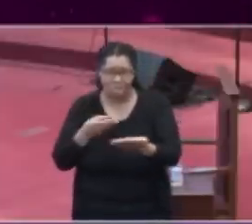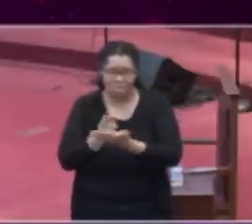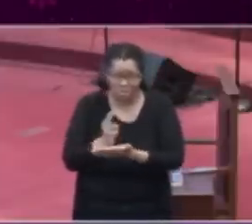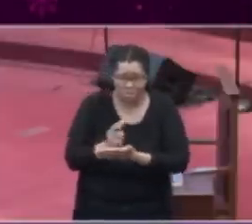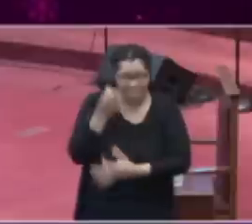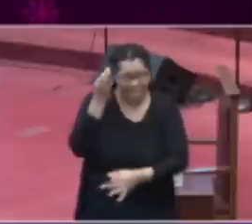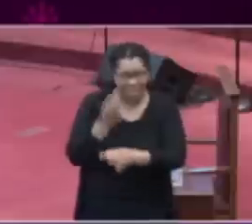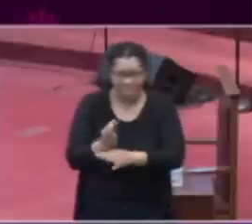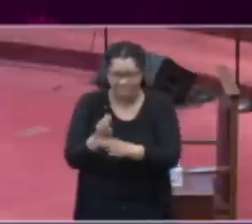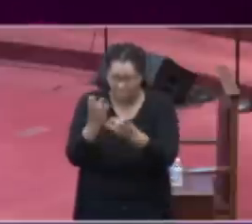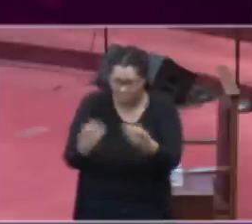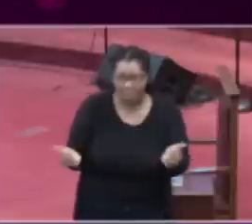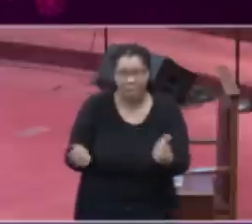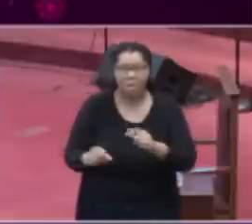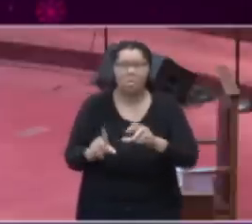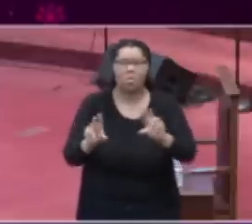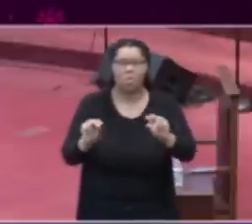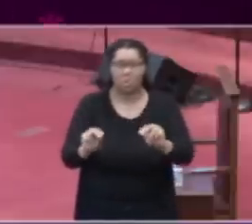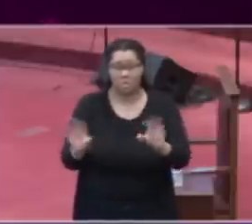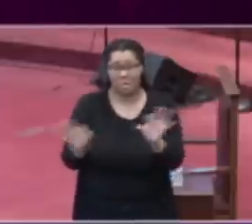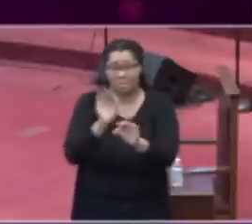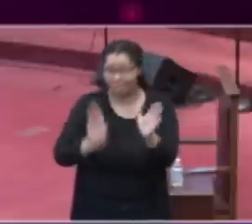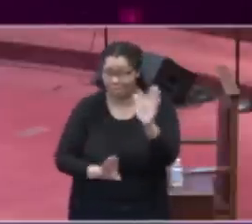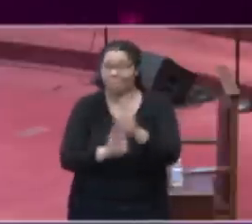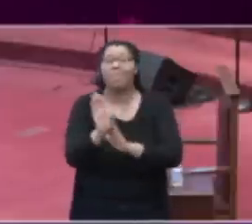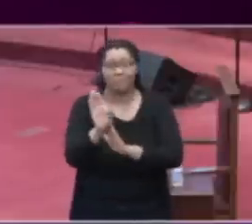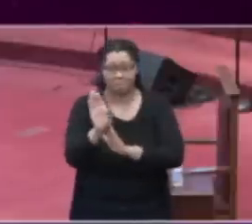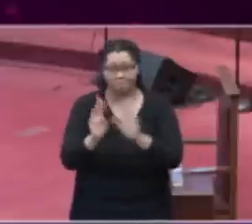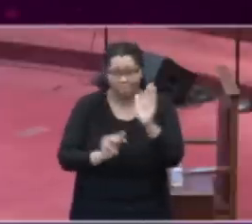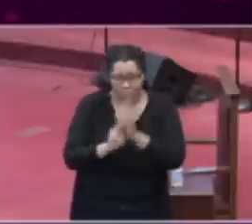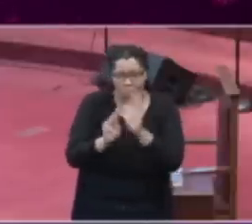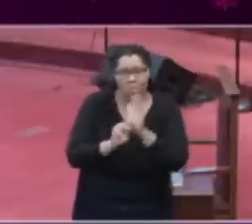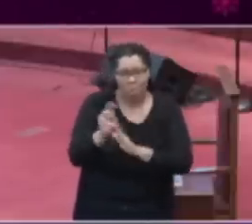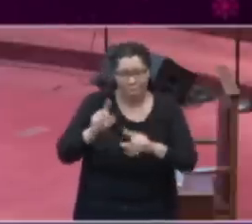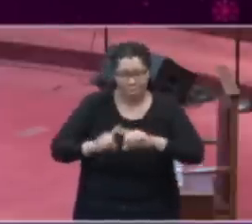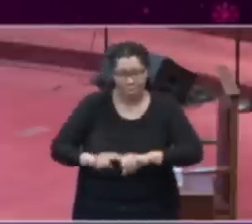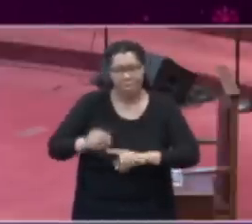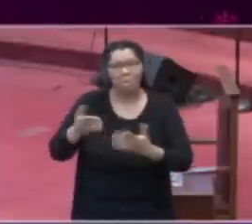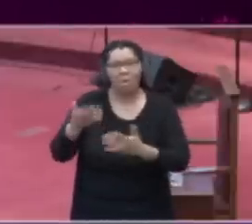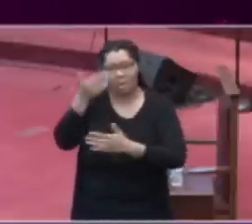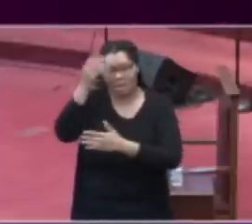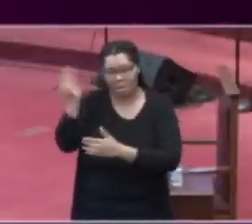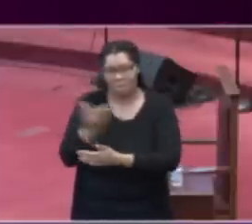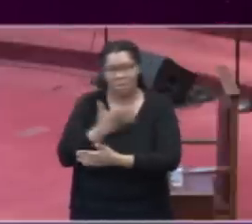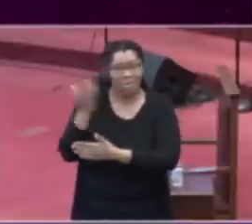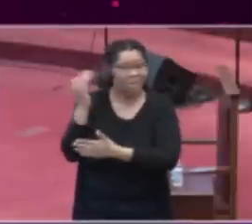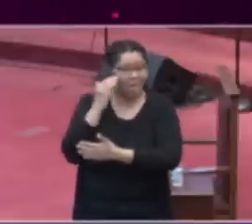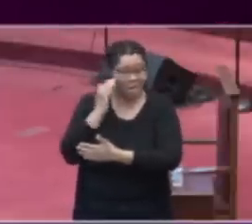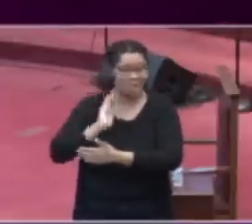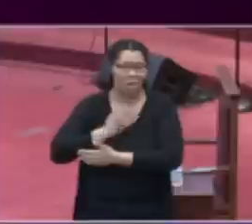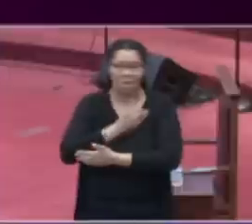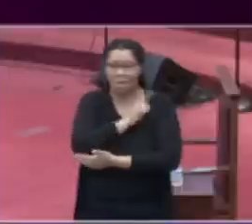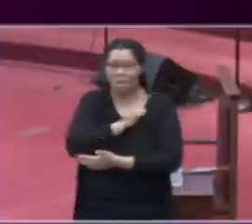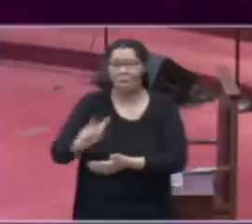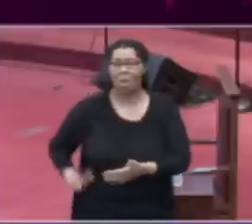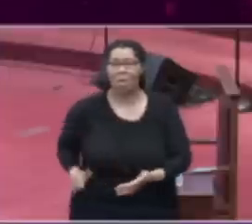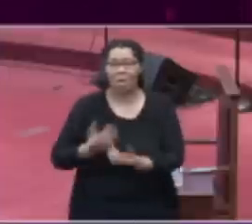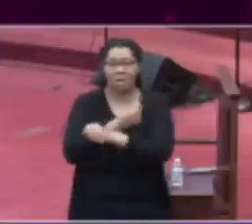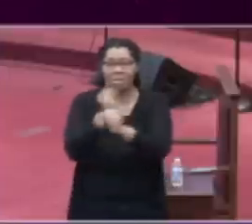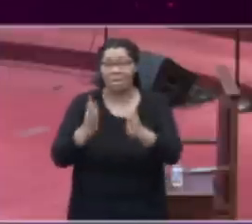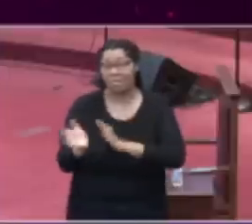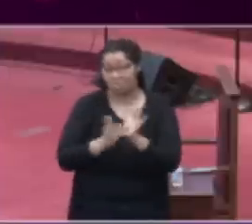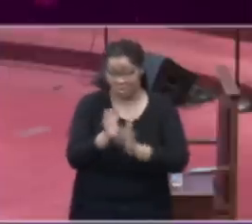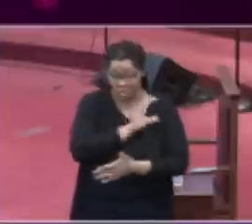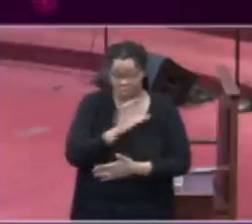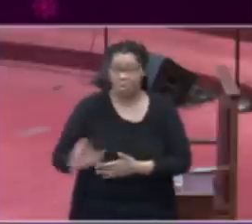and faith. But grow spiritually mature in the grace and knowledge of our Lord and Savior Jesus